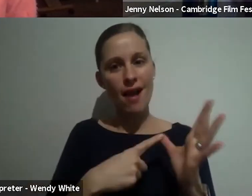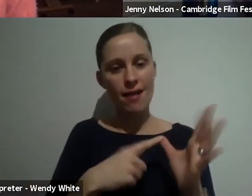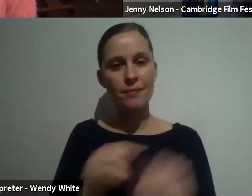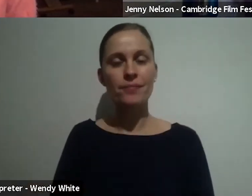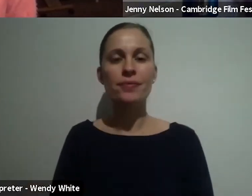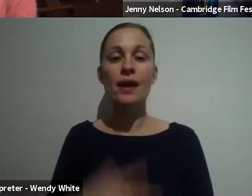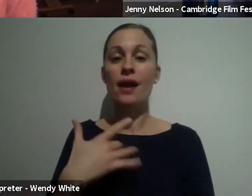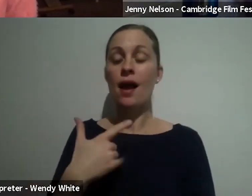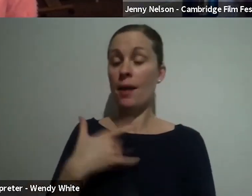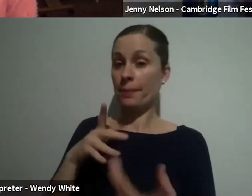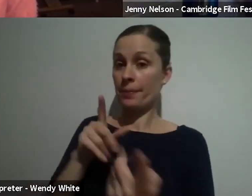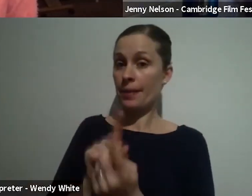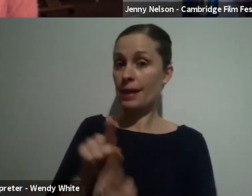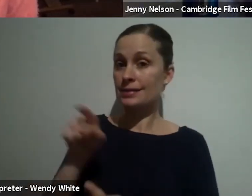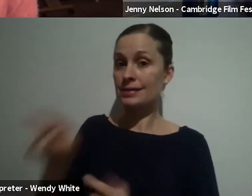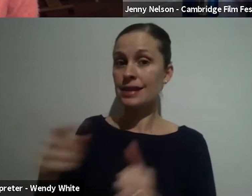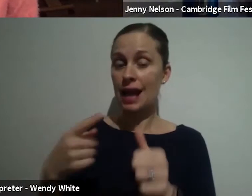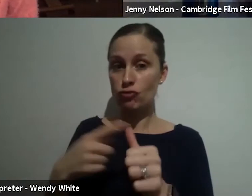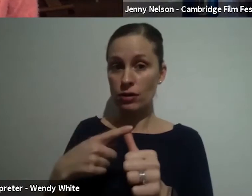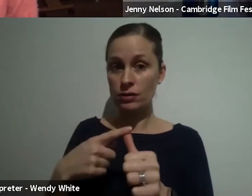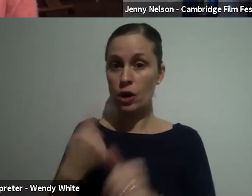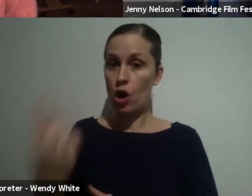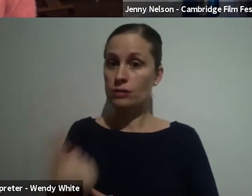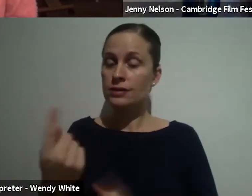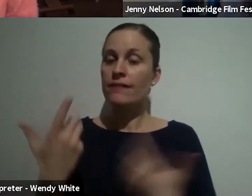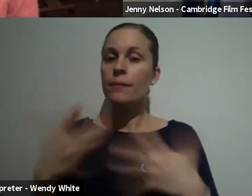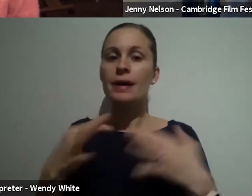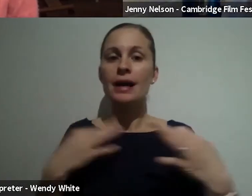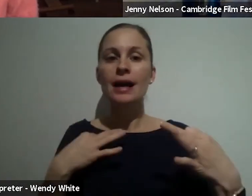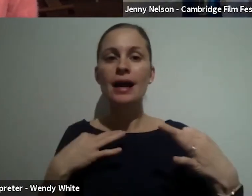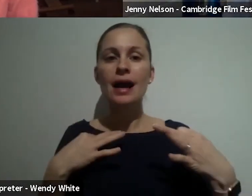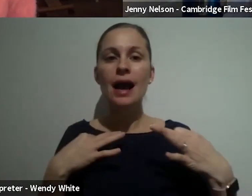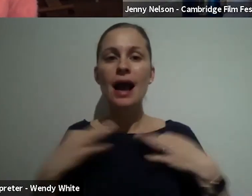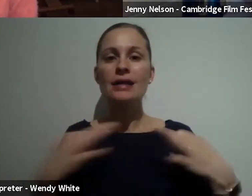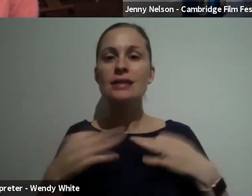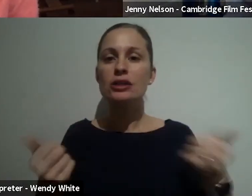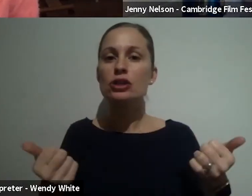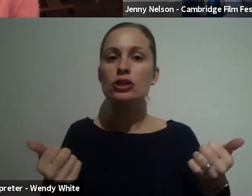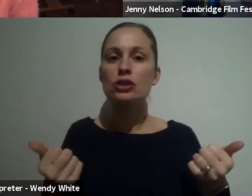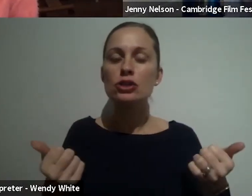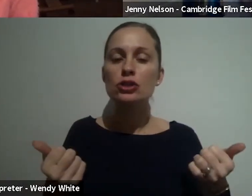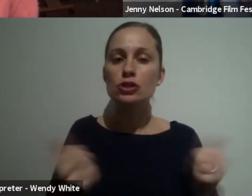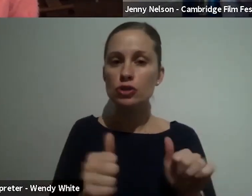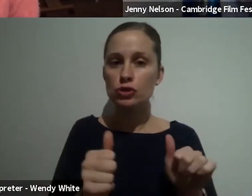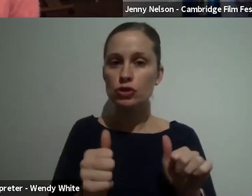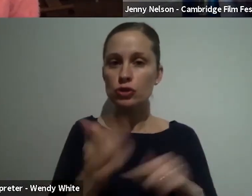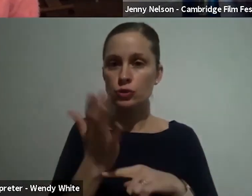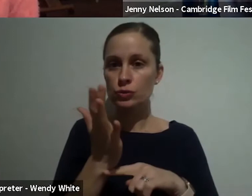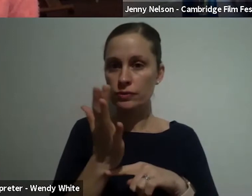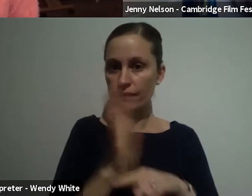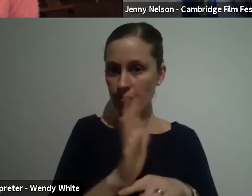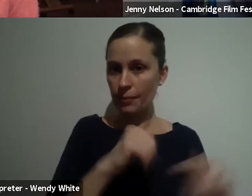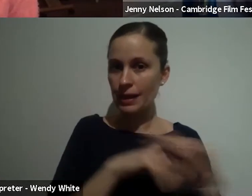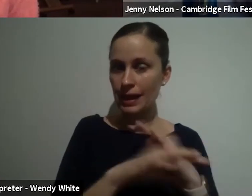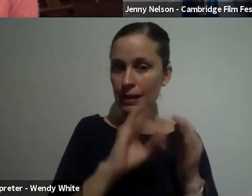because she was acting in a short film of Ignacio La Sierra, that he's a director from Zaragoza. And I